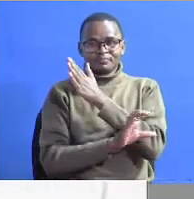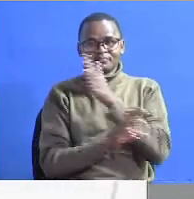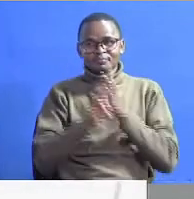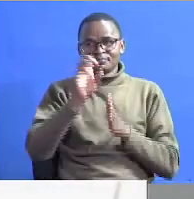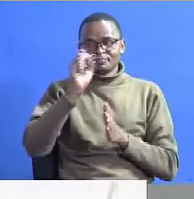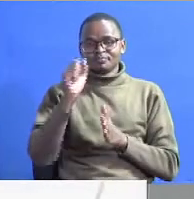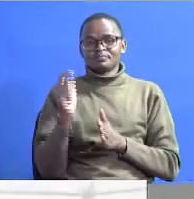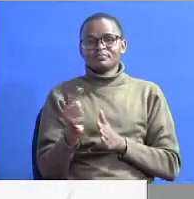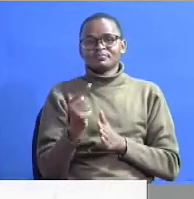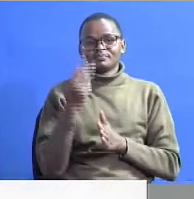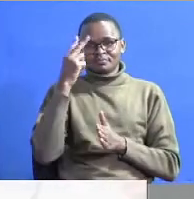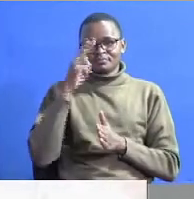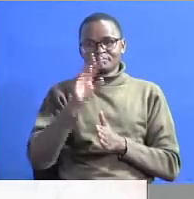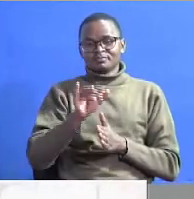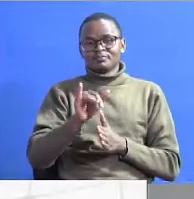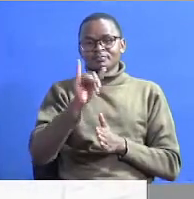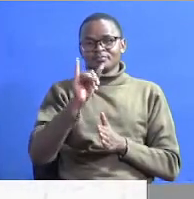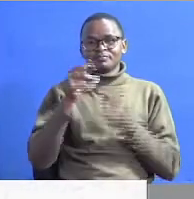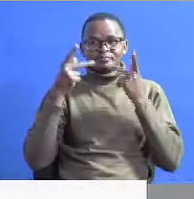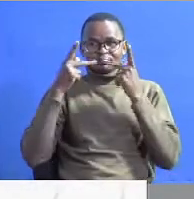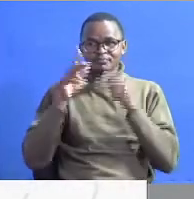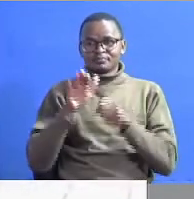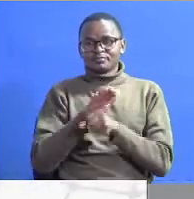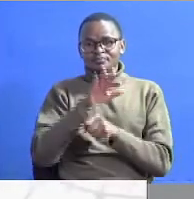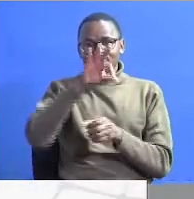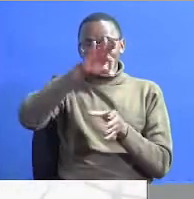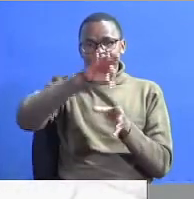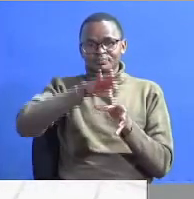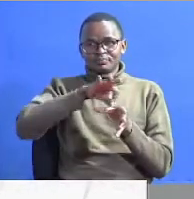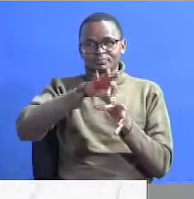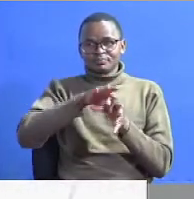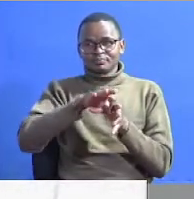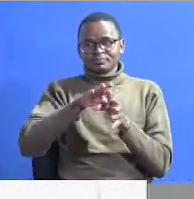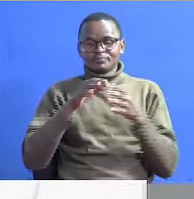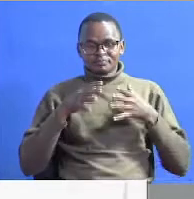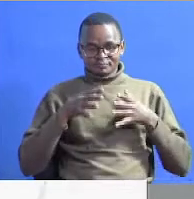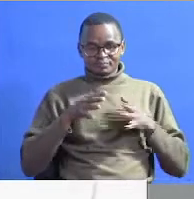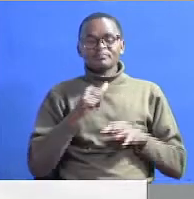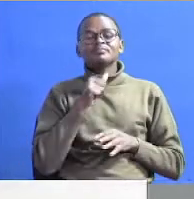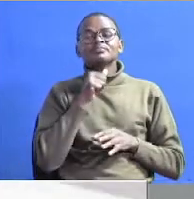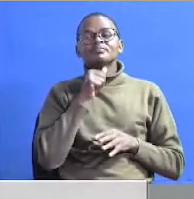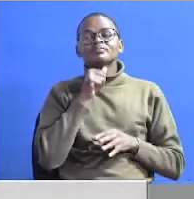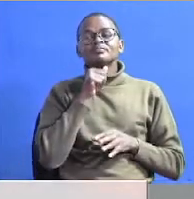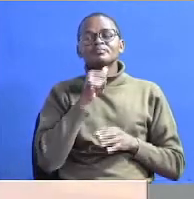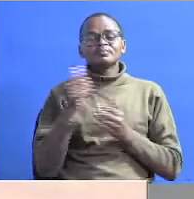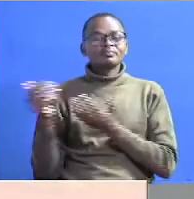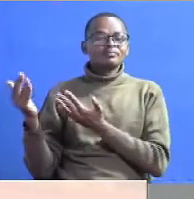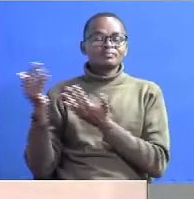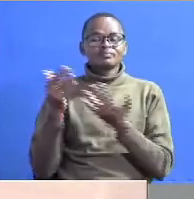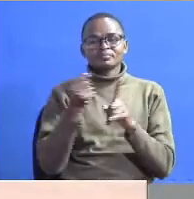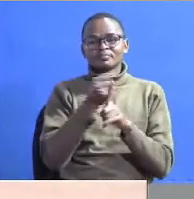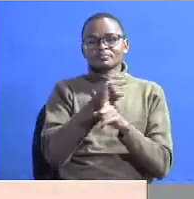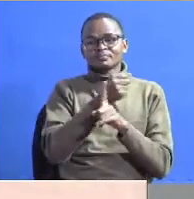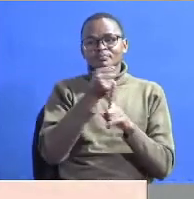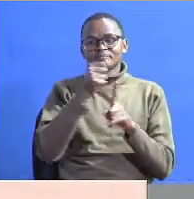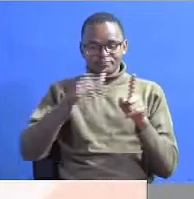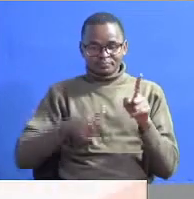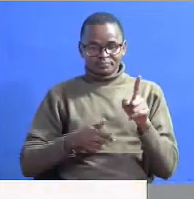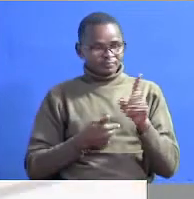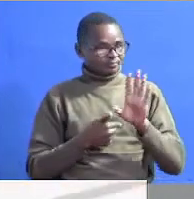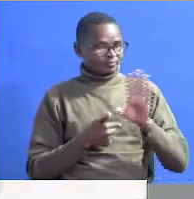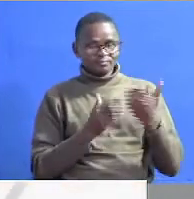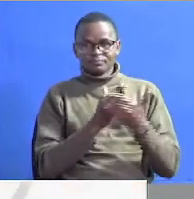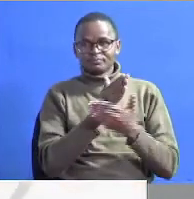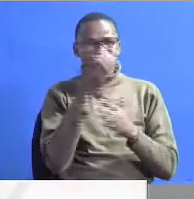was first witnessed by the peaceful election. People did not carry or fight against themselves,